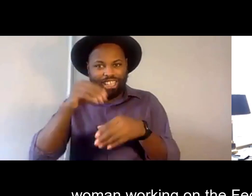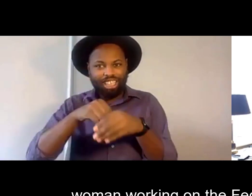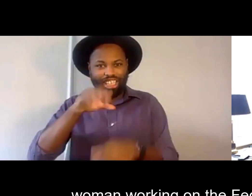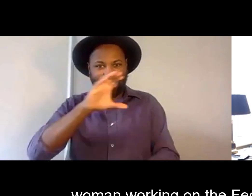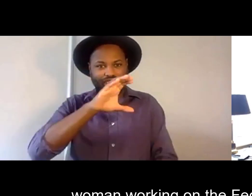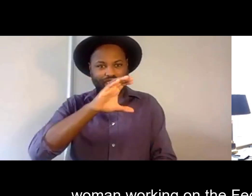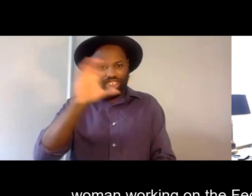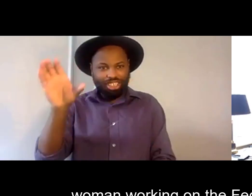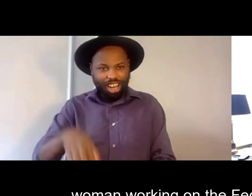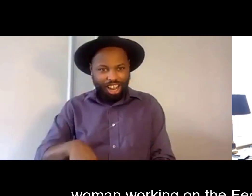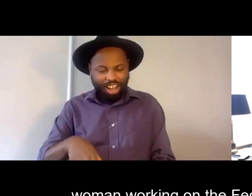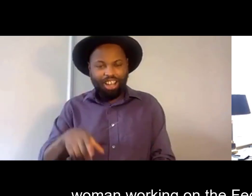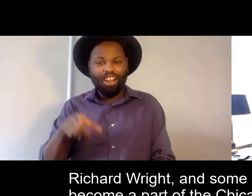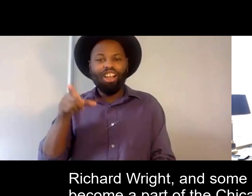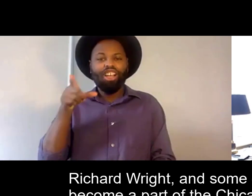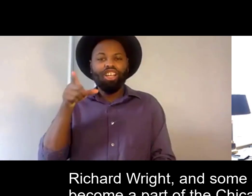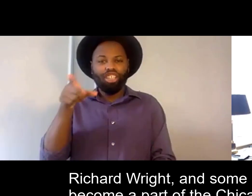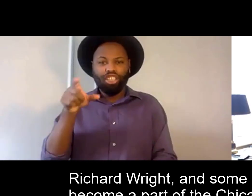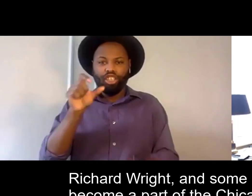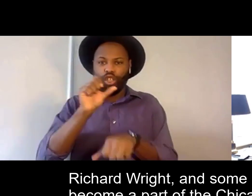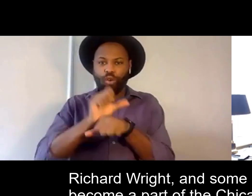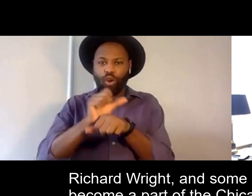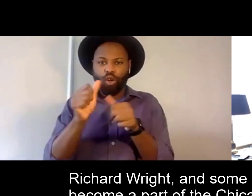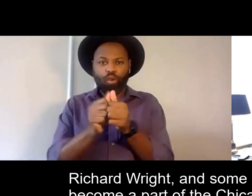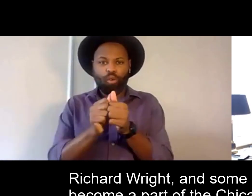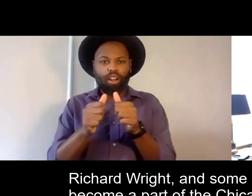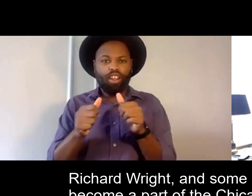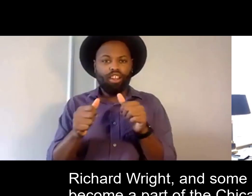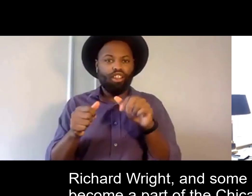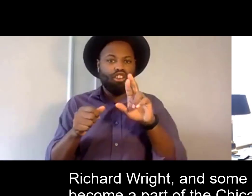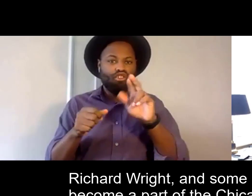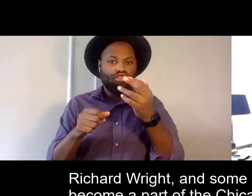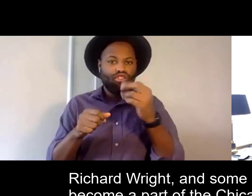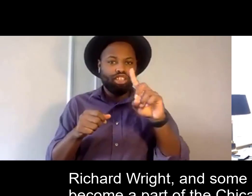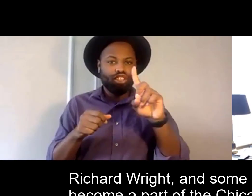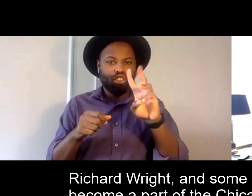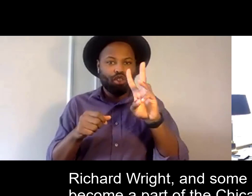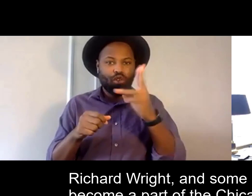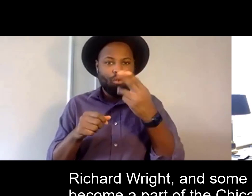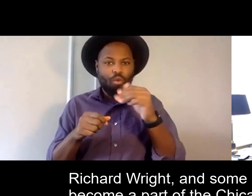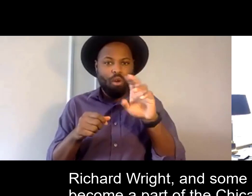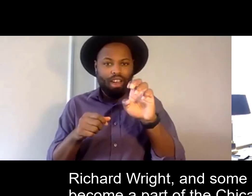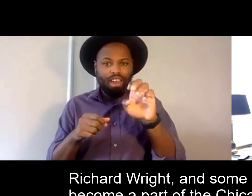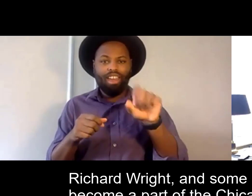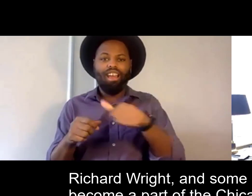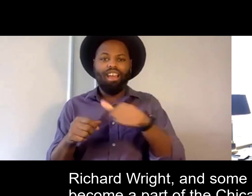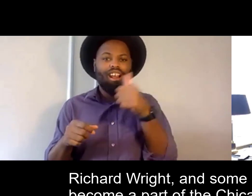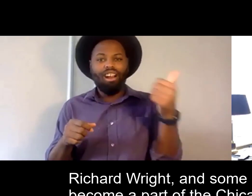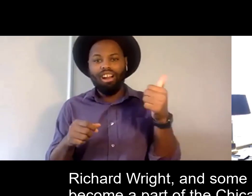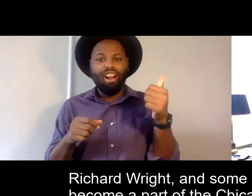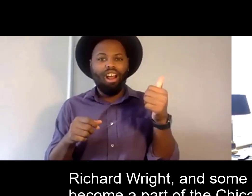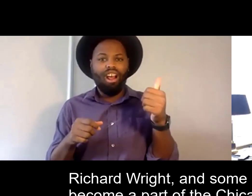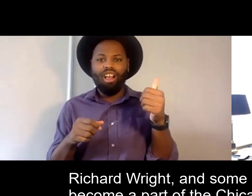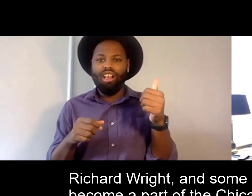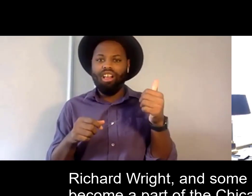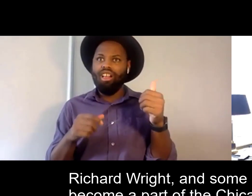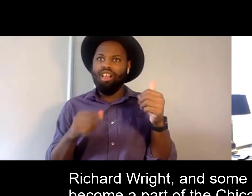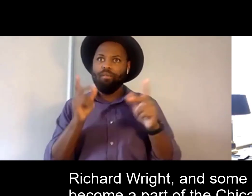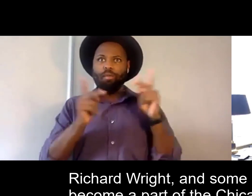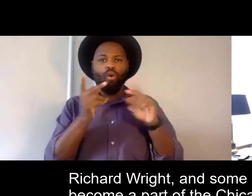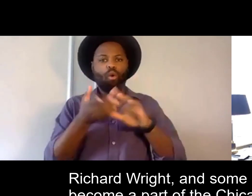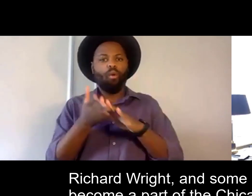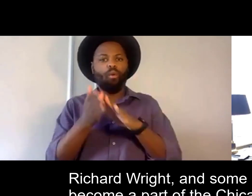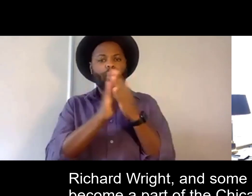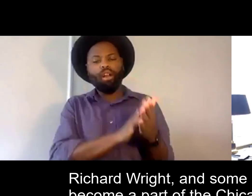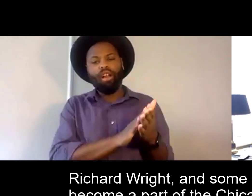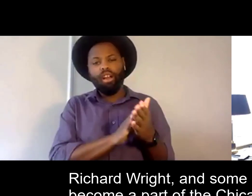she was working alongside Richard Wright and some other notables who've become a part of the Chicago Black